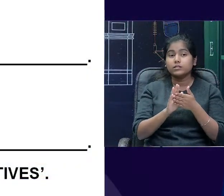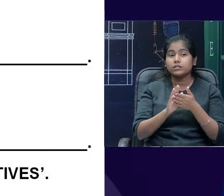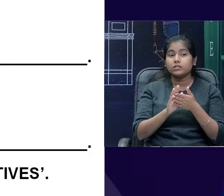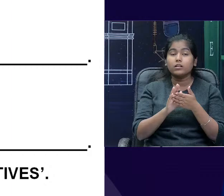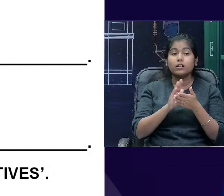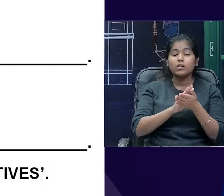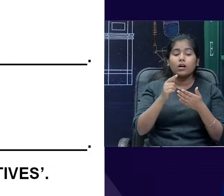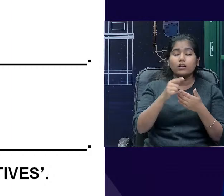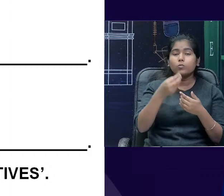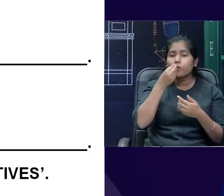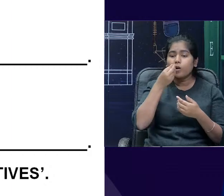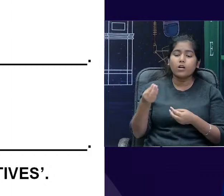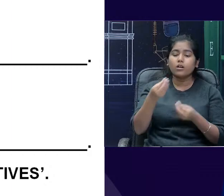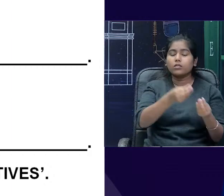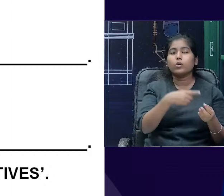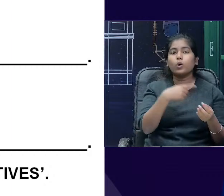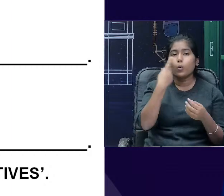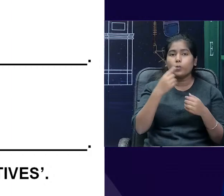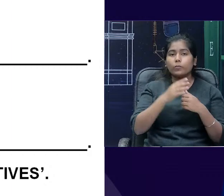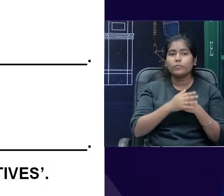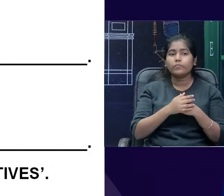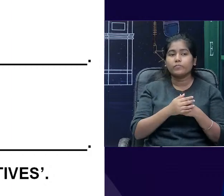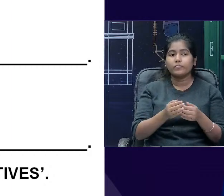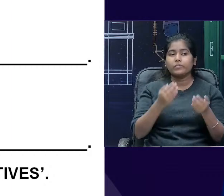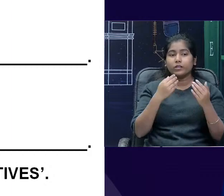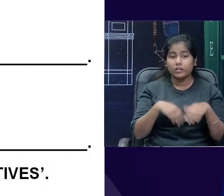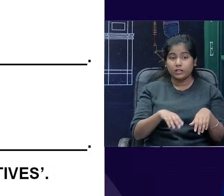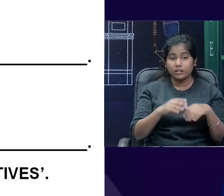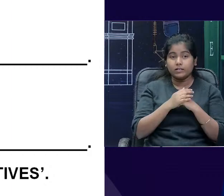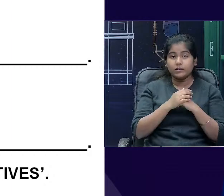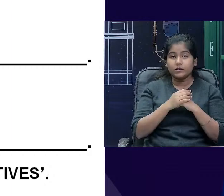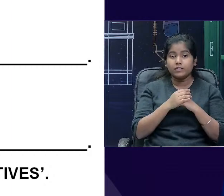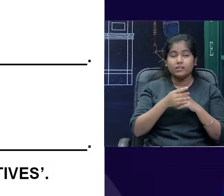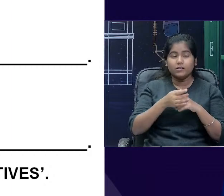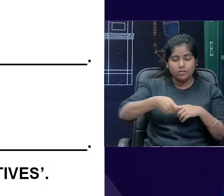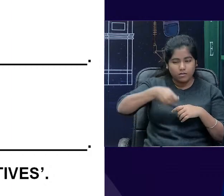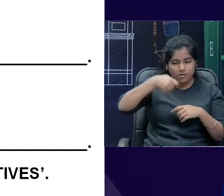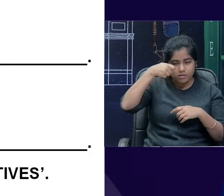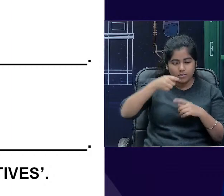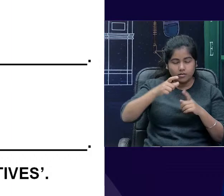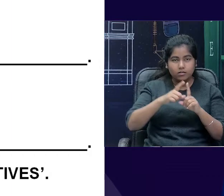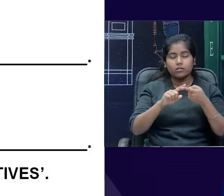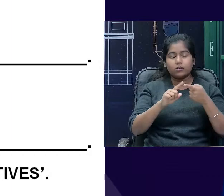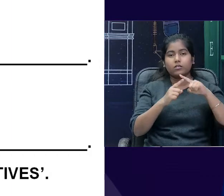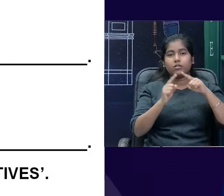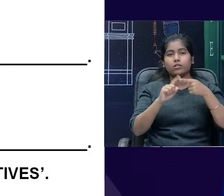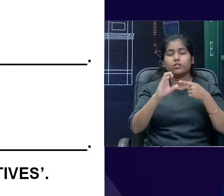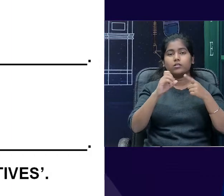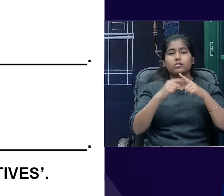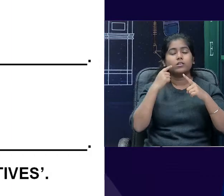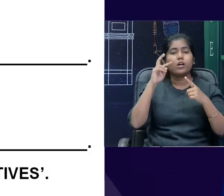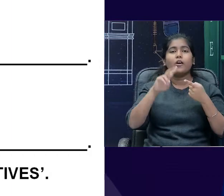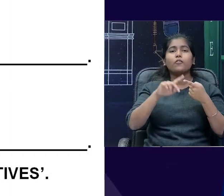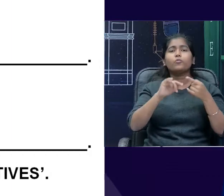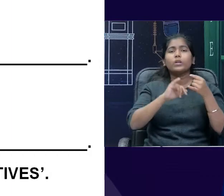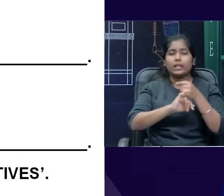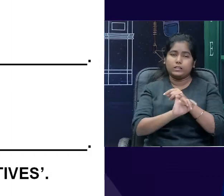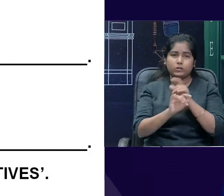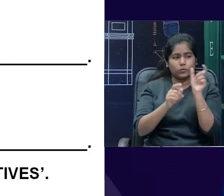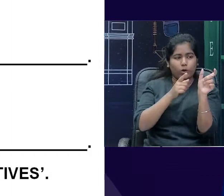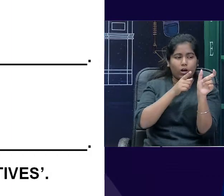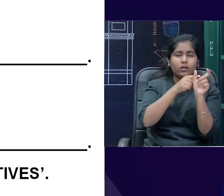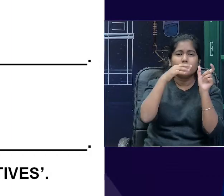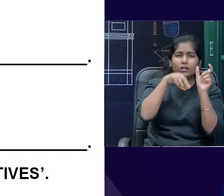mention. Okay. Write any one word hidden in the word detectives. Means any meaningful,